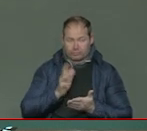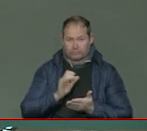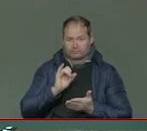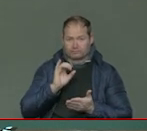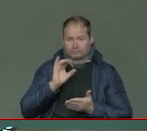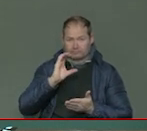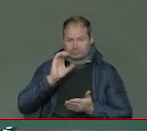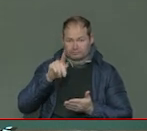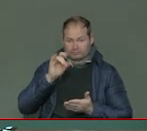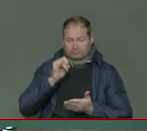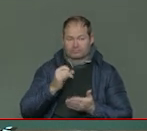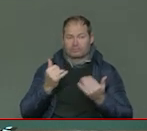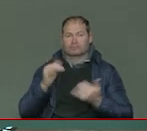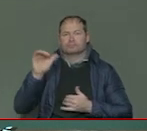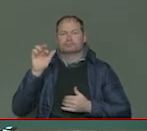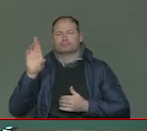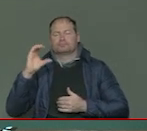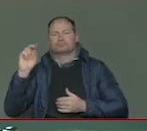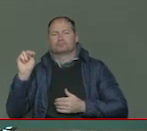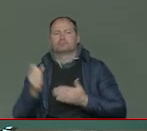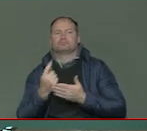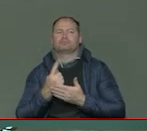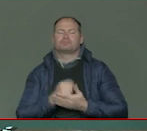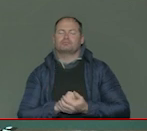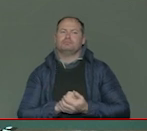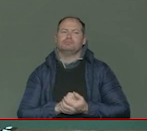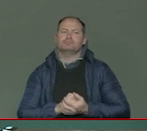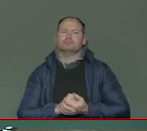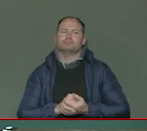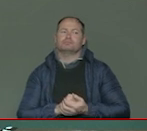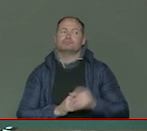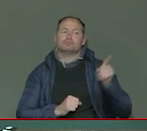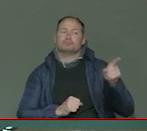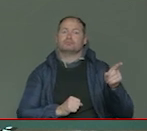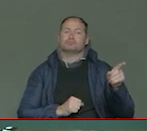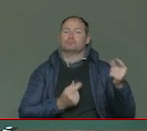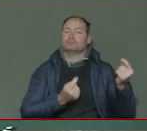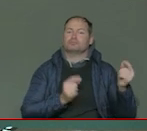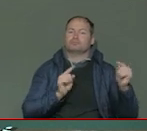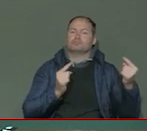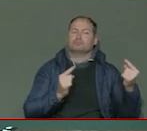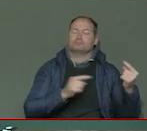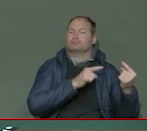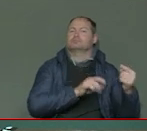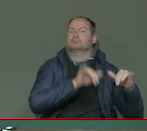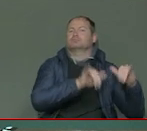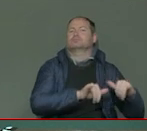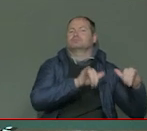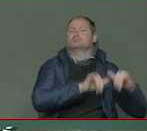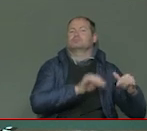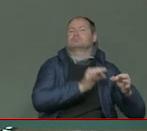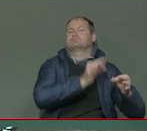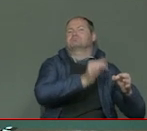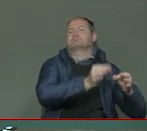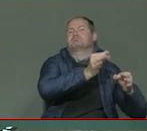What will happen to our bank recon? Because in that days, that person couldn't do anything with the check until the 30th of June. So